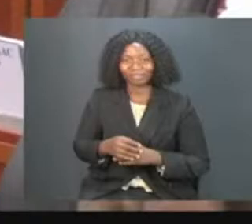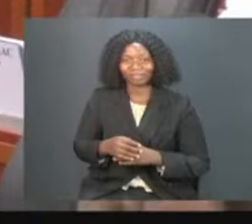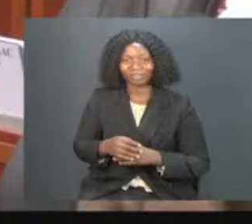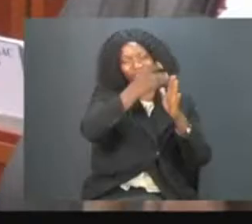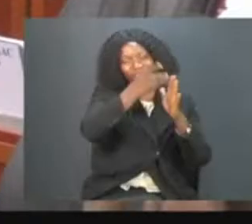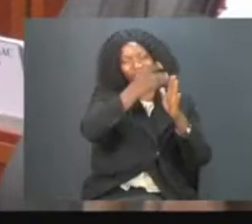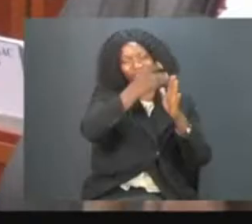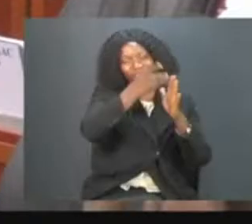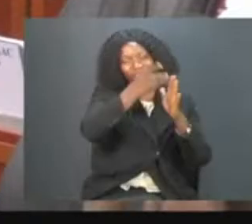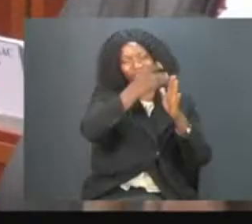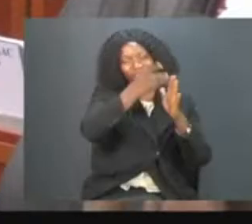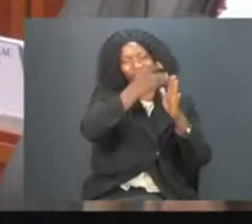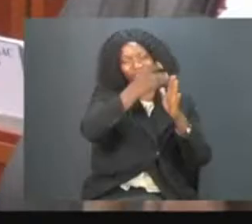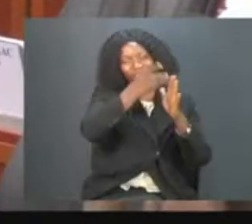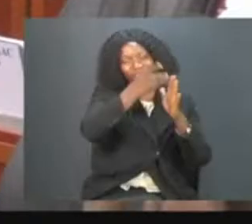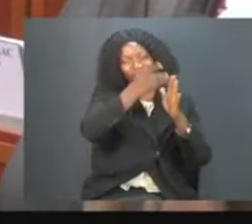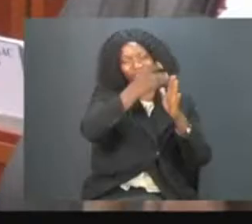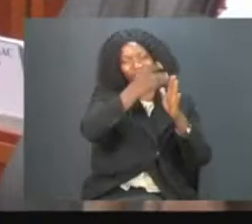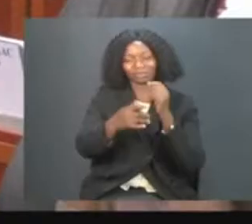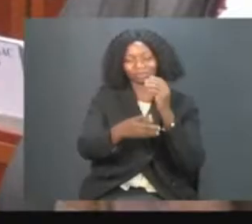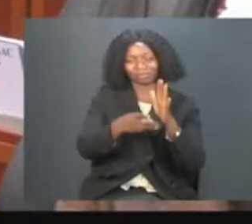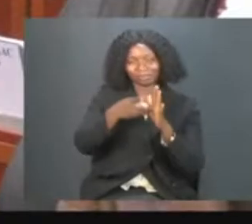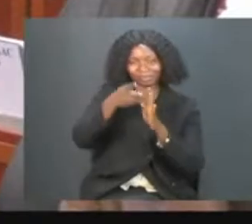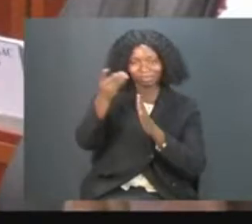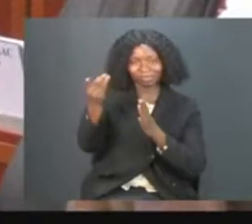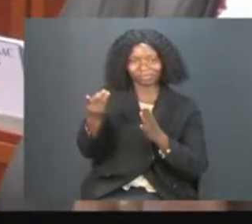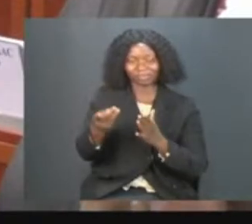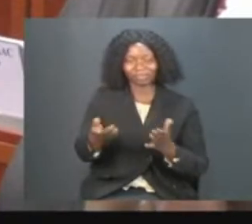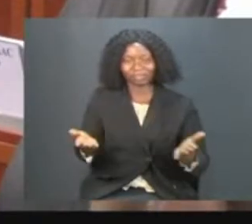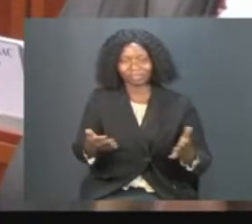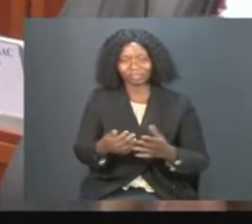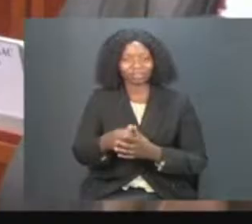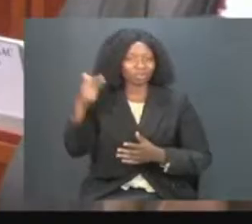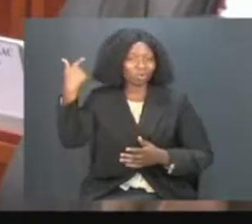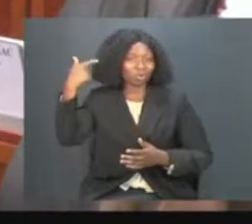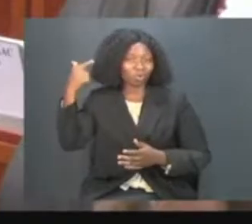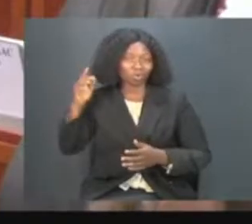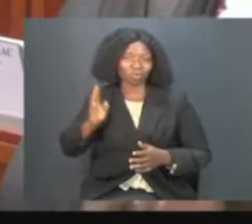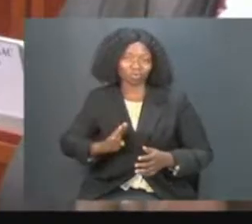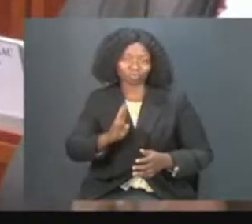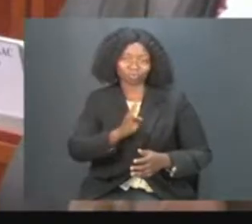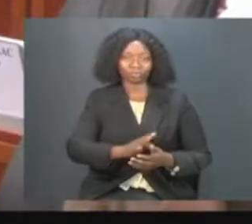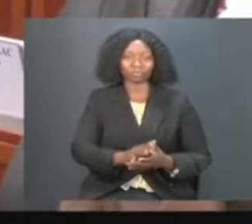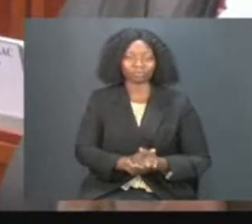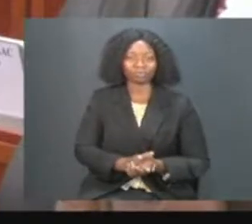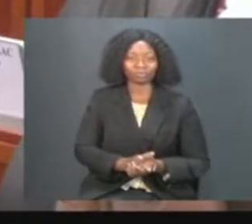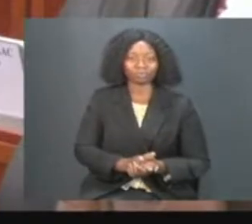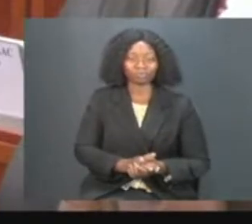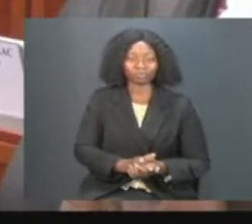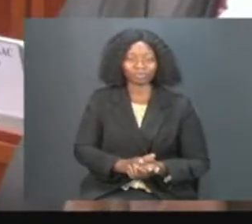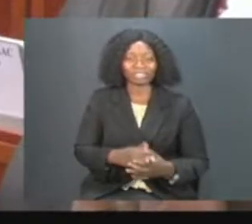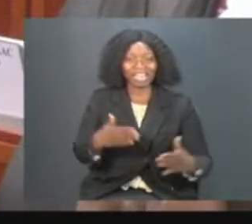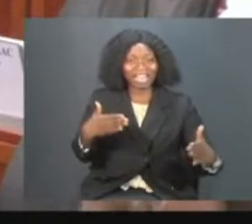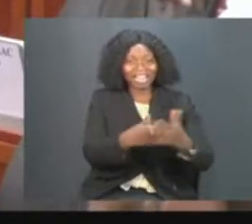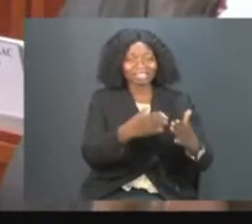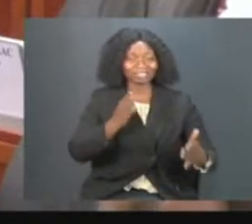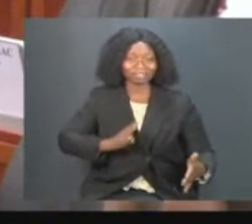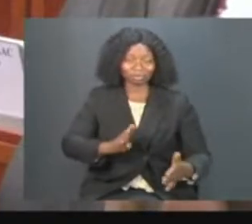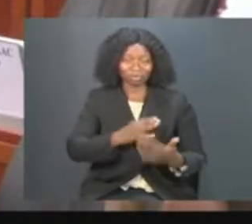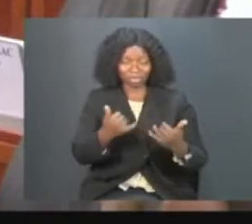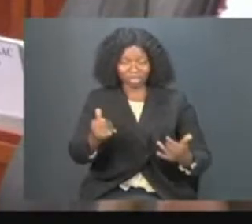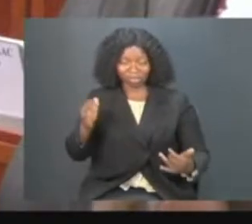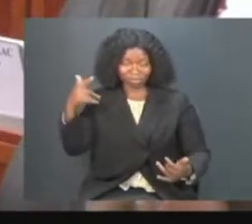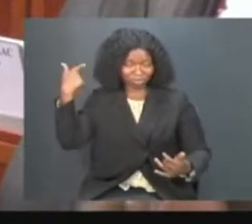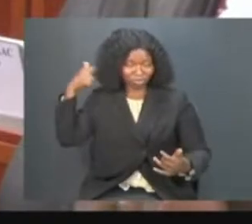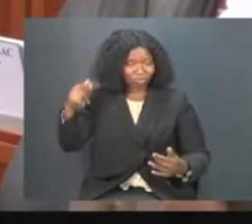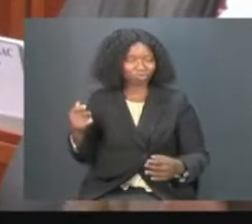country as he has developed, just like we found with the Gold Board. They were against Gold Board and walked out. In the end, Gold Board is saving Ghana.